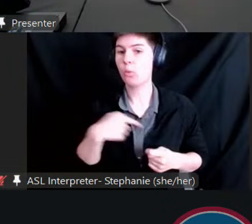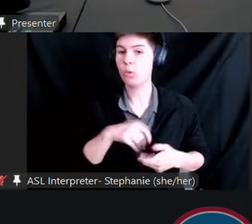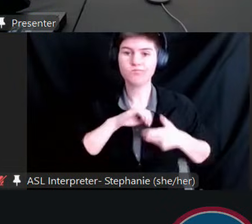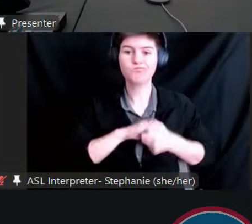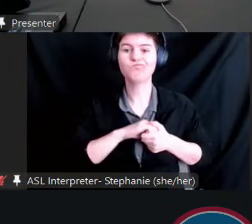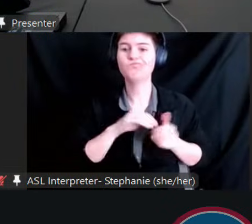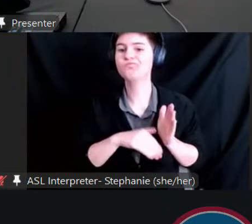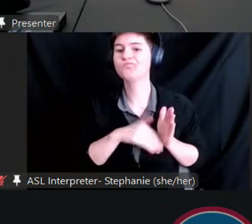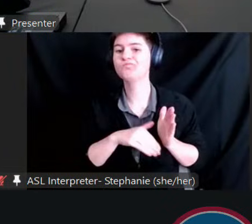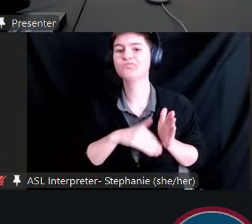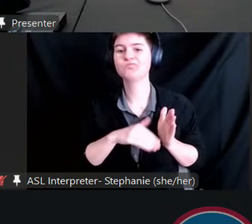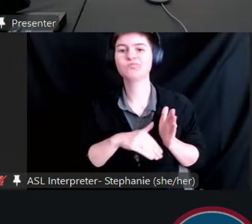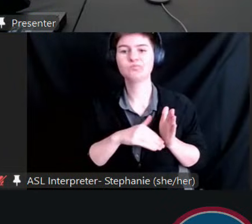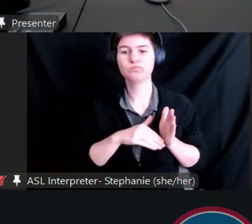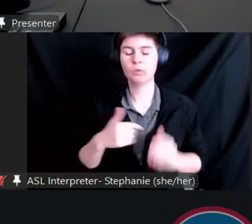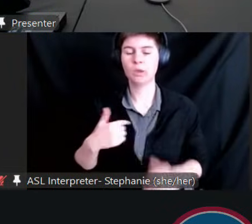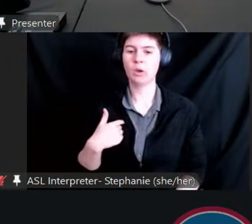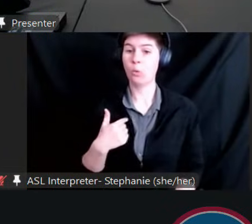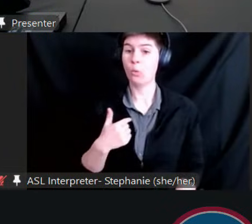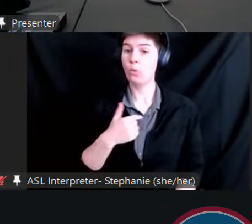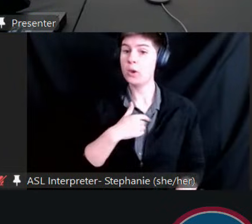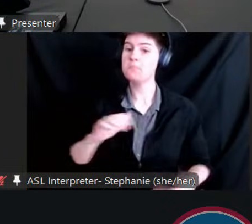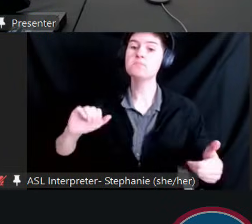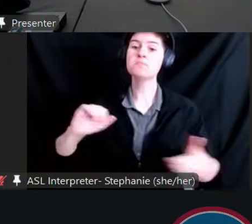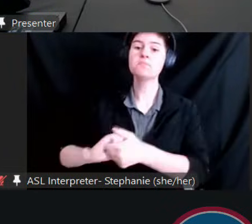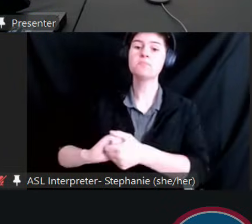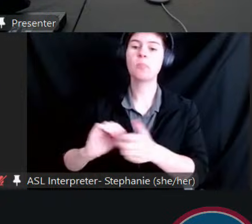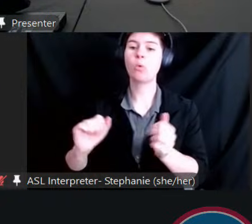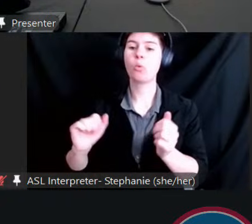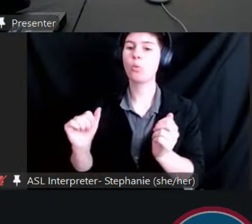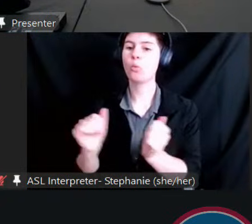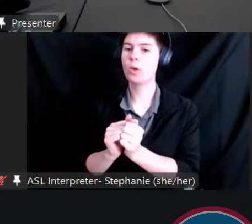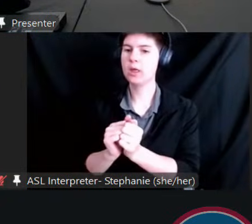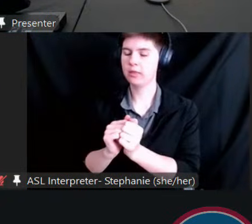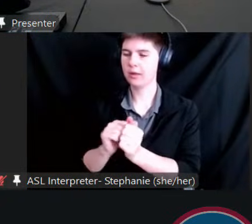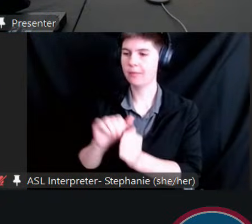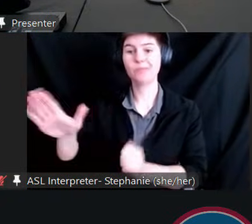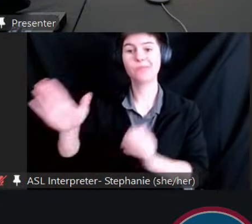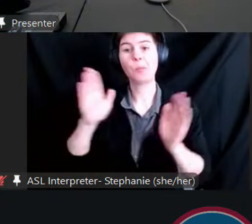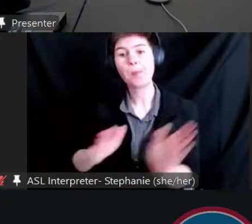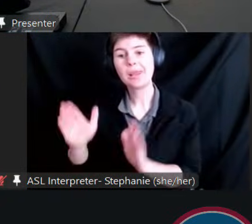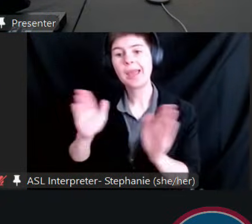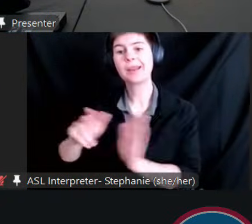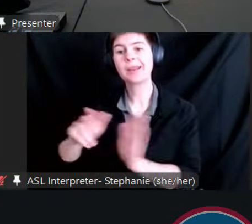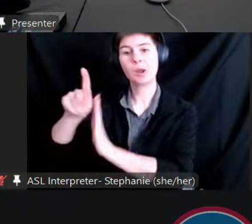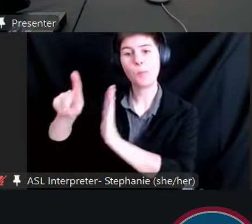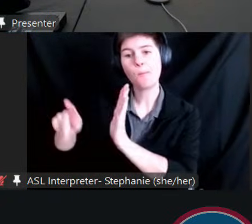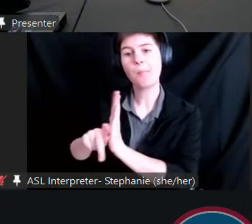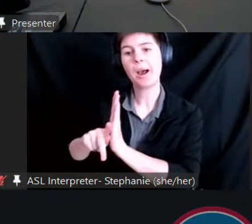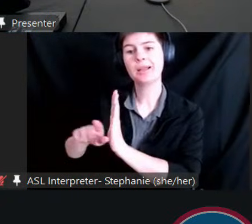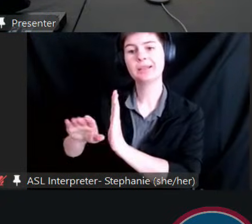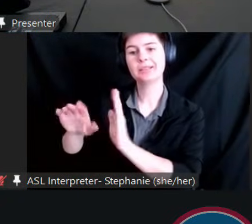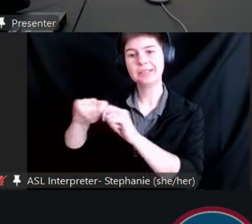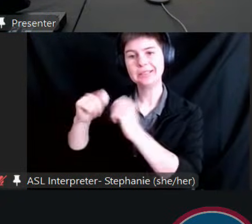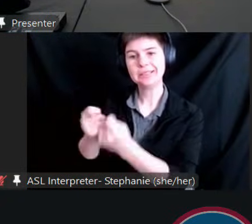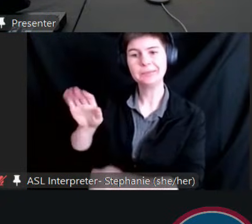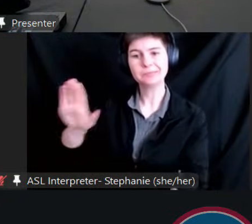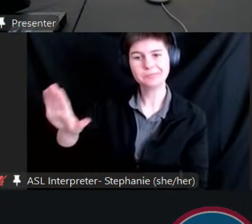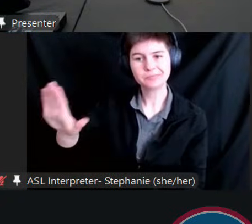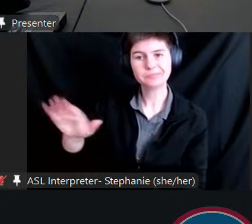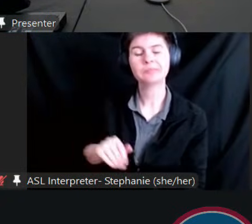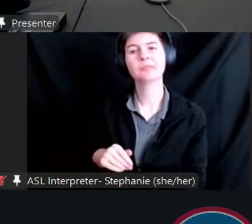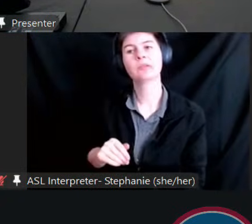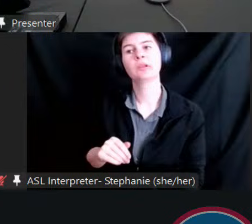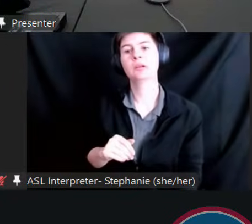also regularly coordinating with like their planning and policy side of CDOT, and